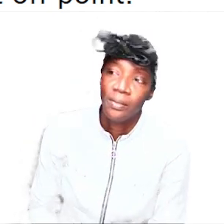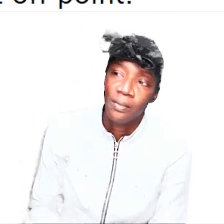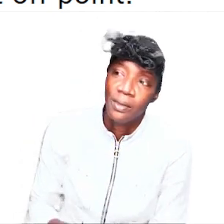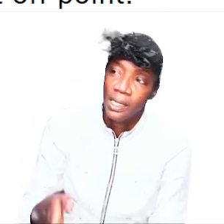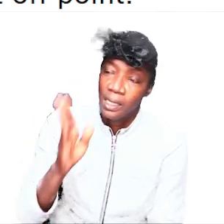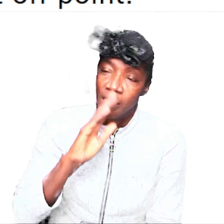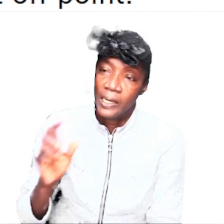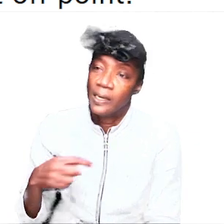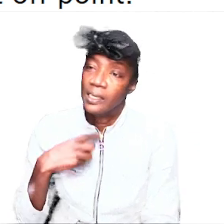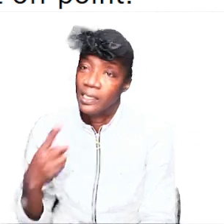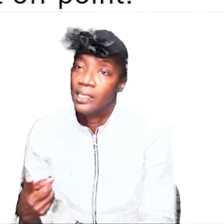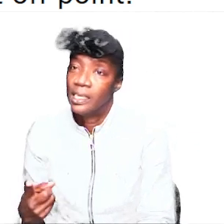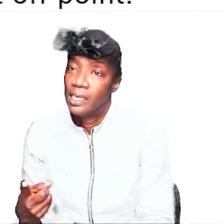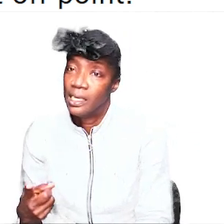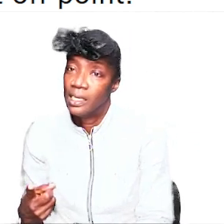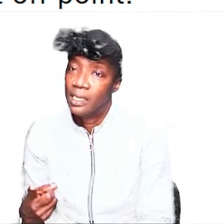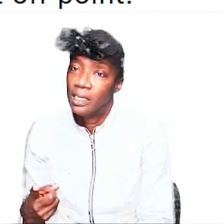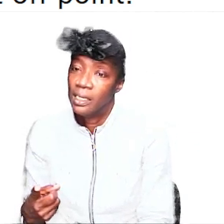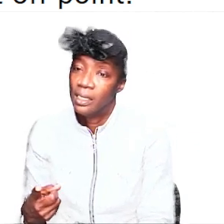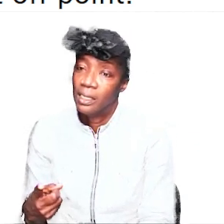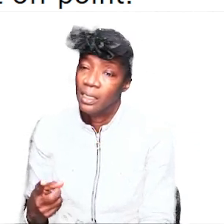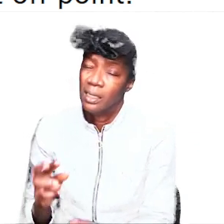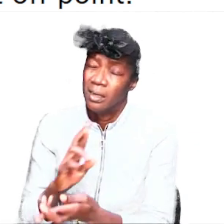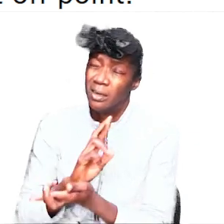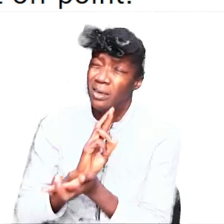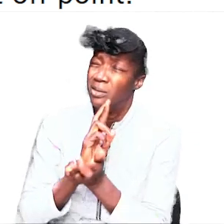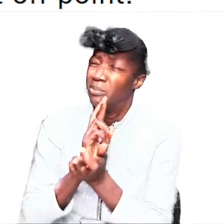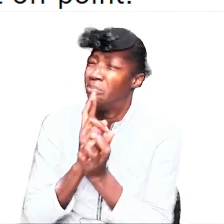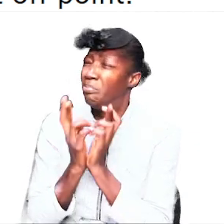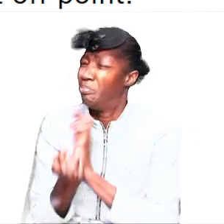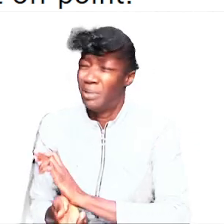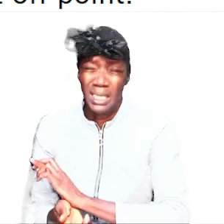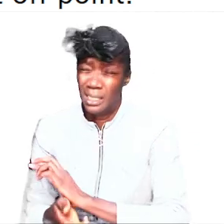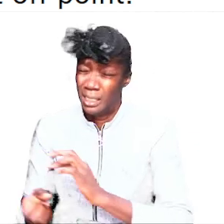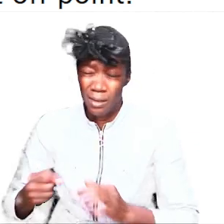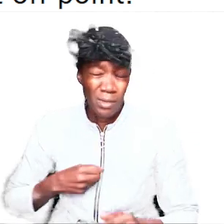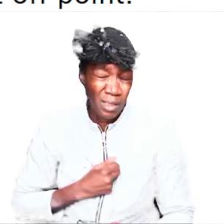God said, look here, it repented me